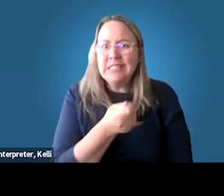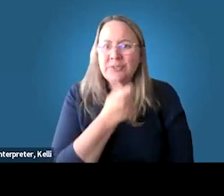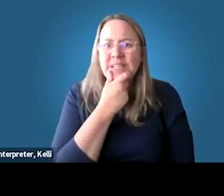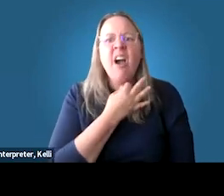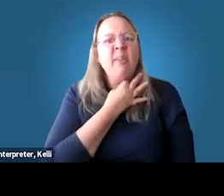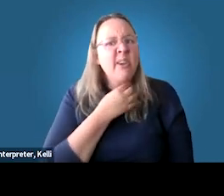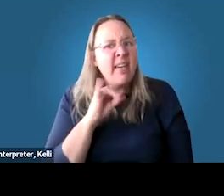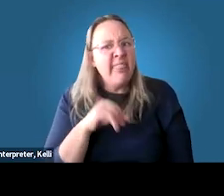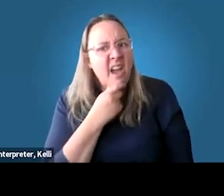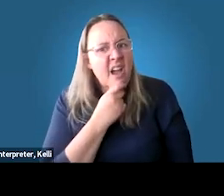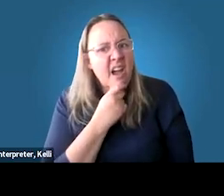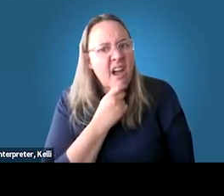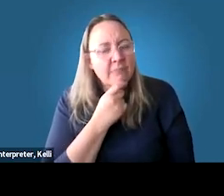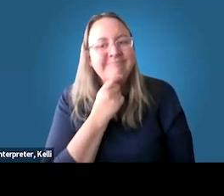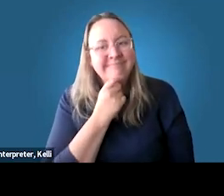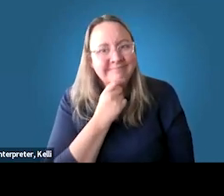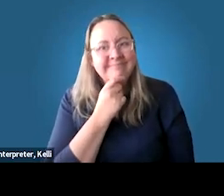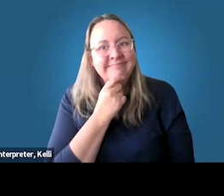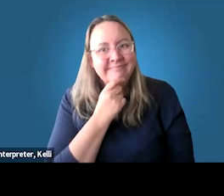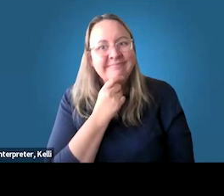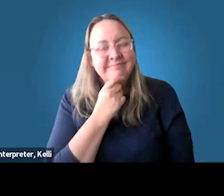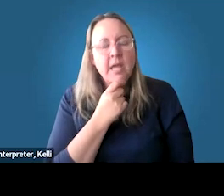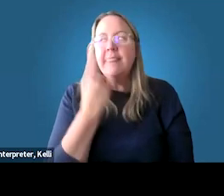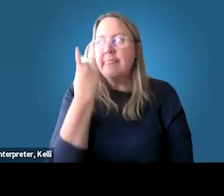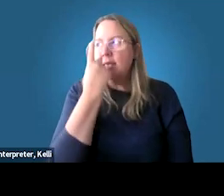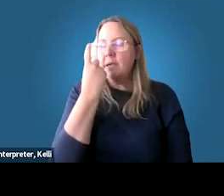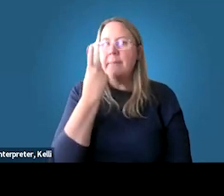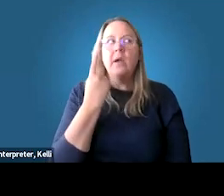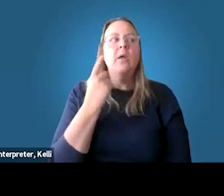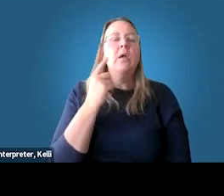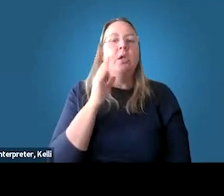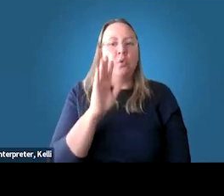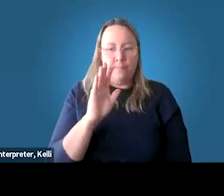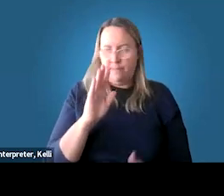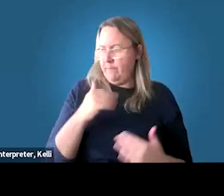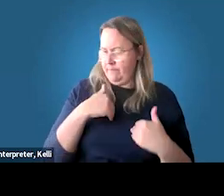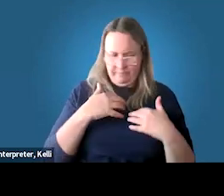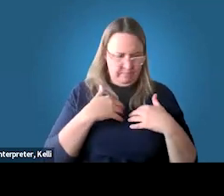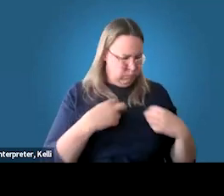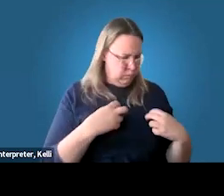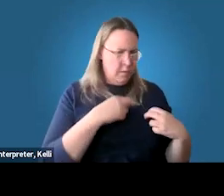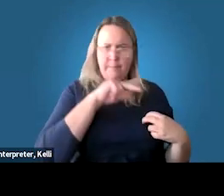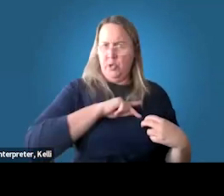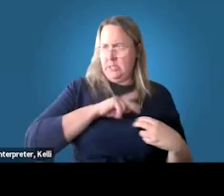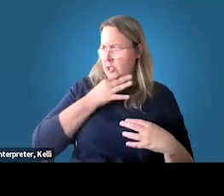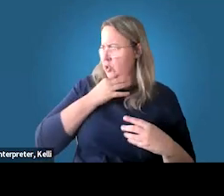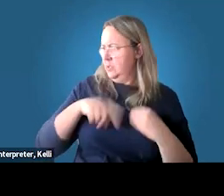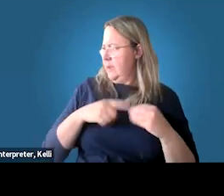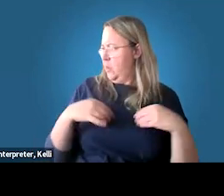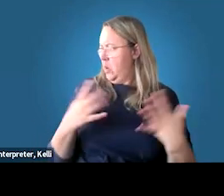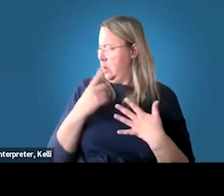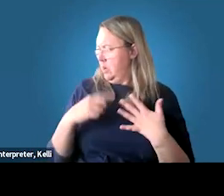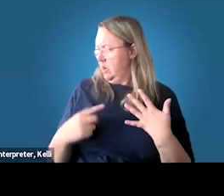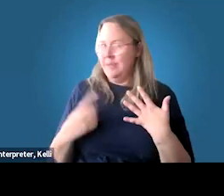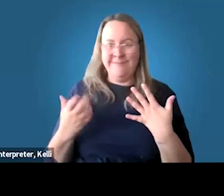that. These are just some things to think in your mind about, what you're personally curious about, because this is individual and unique to you,